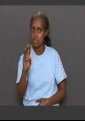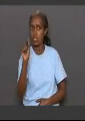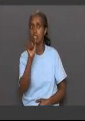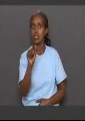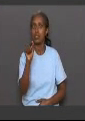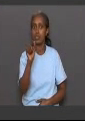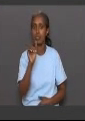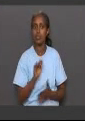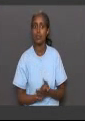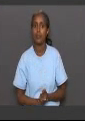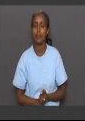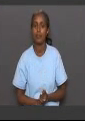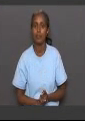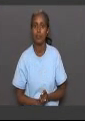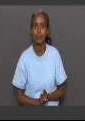66 degrees.